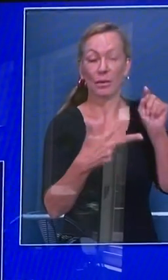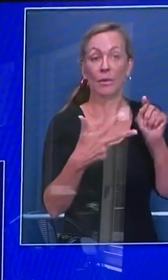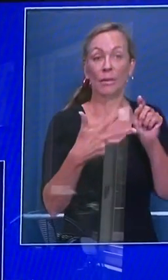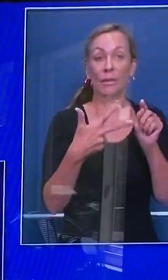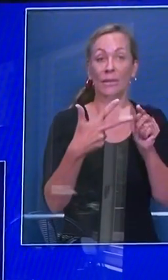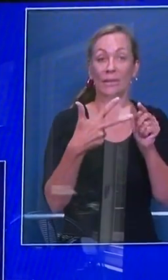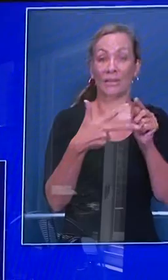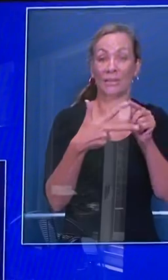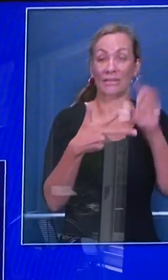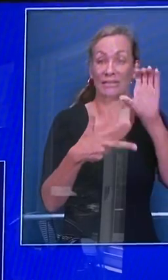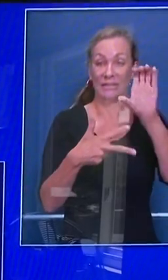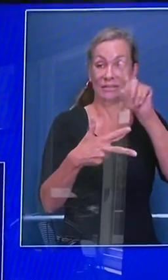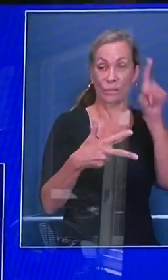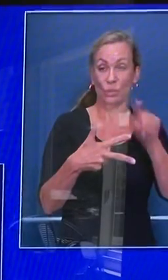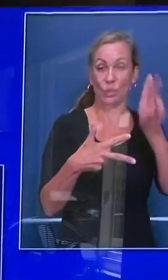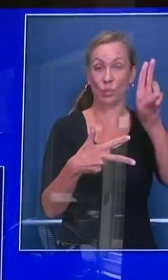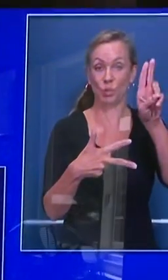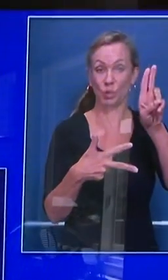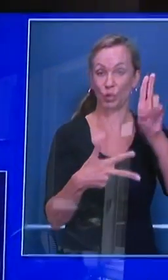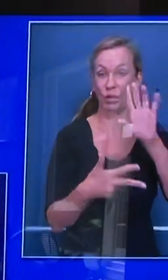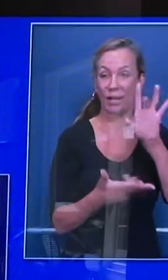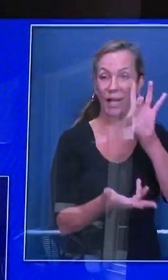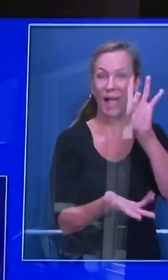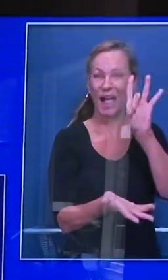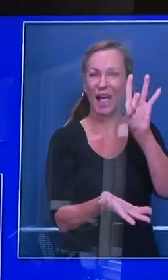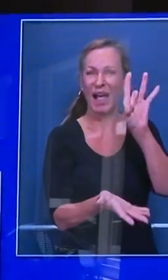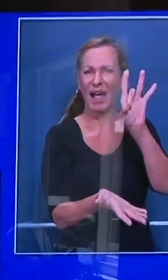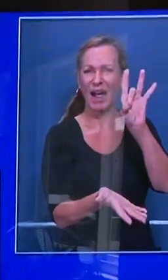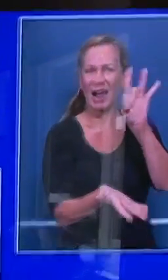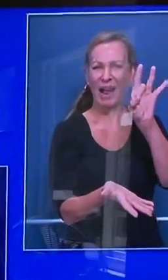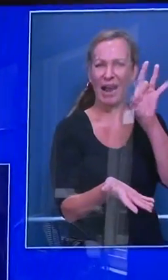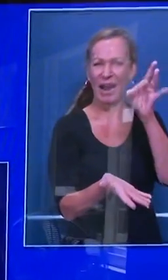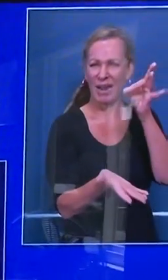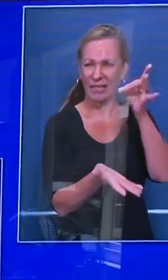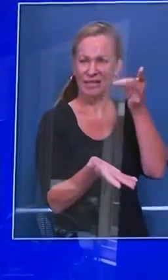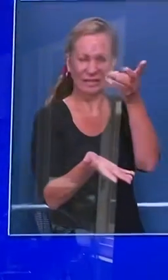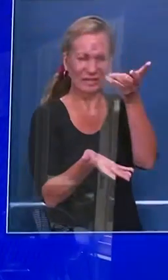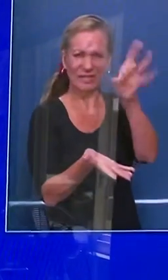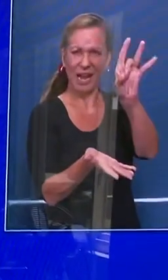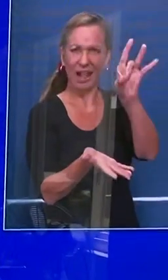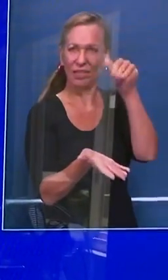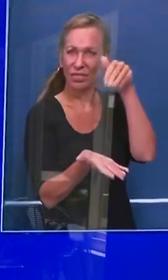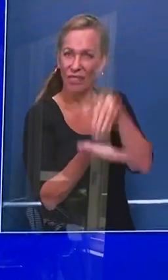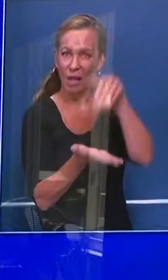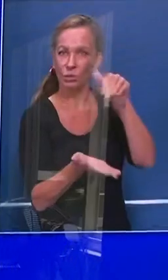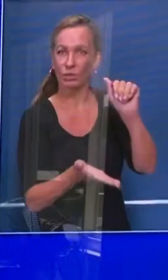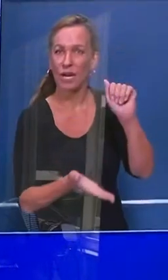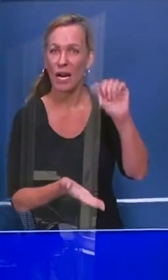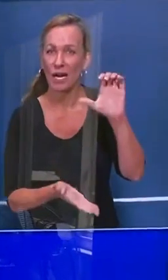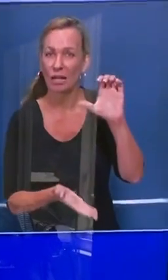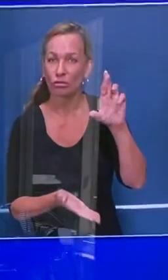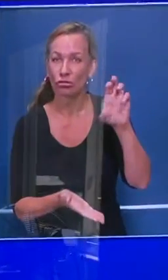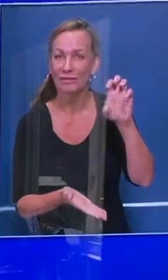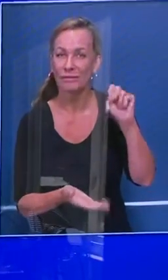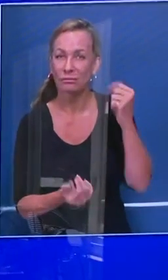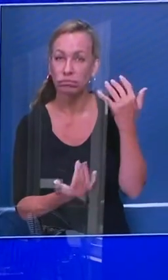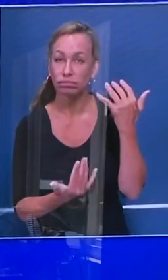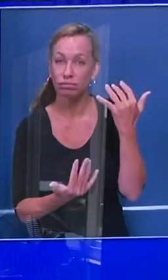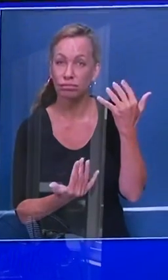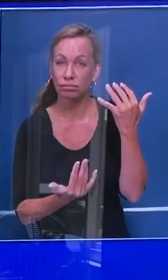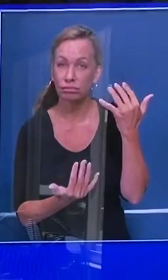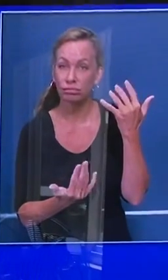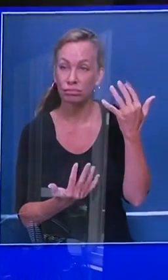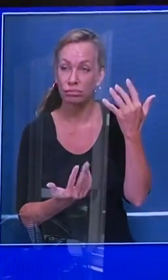78,000 acres. What is remarkable at the CZU, and I was down there again yesterday, is this is a coastal fire, primarily